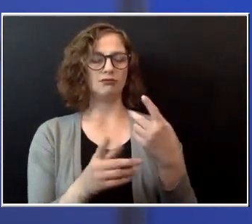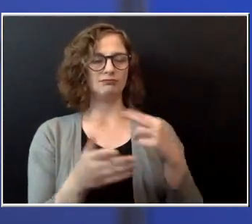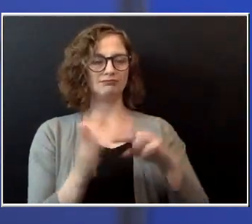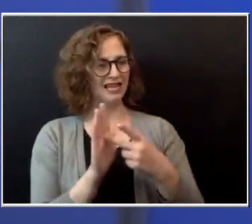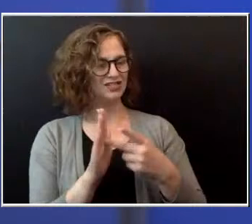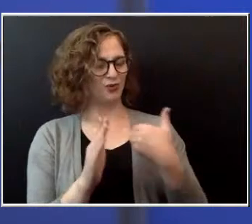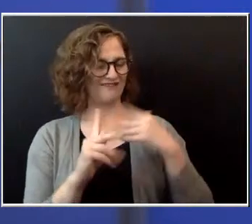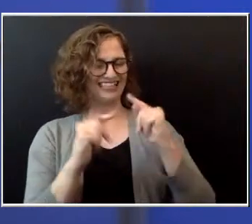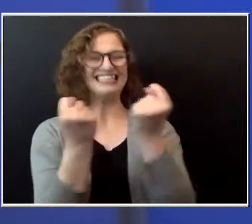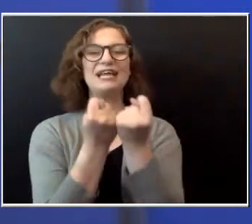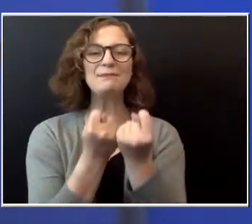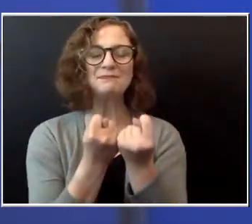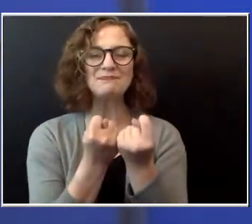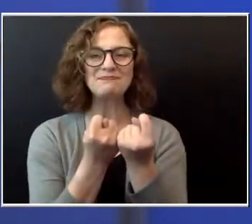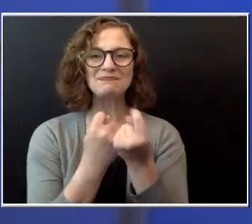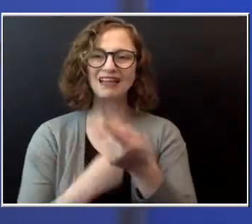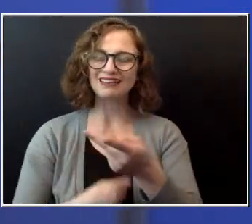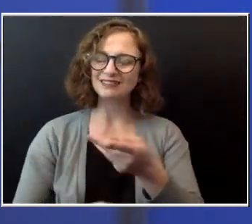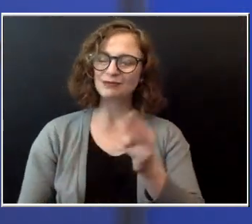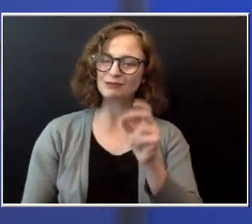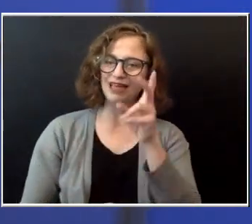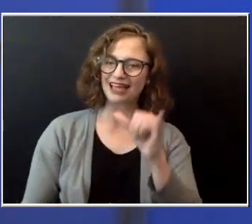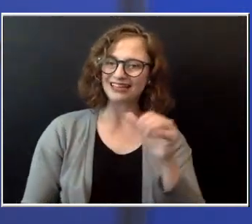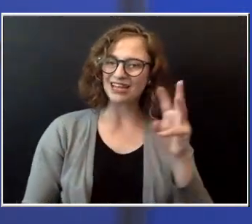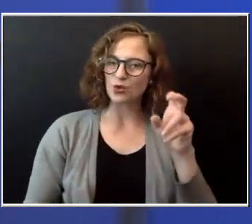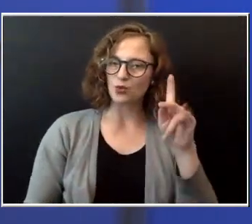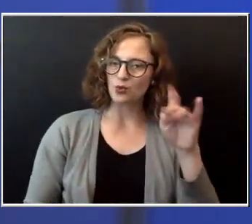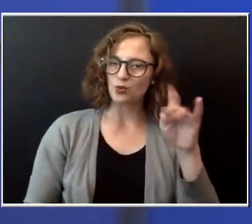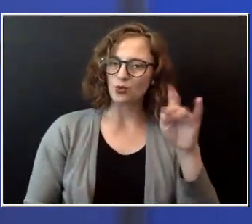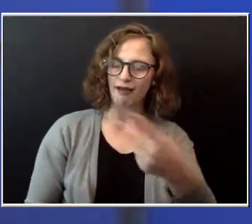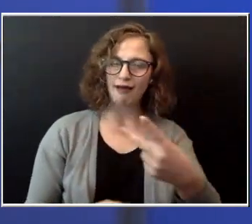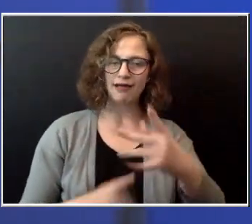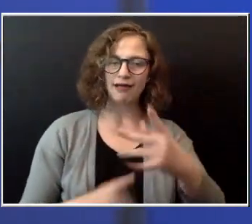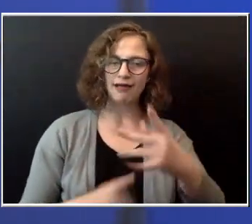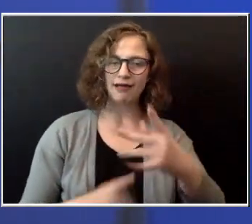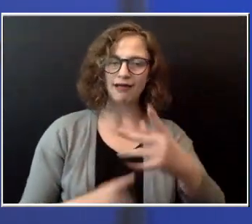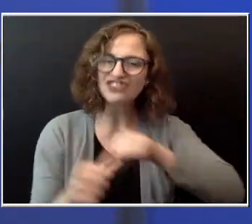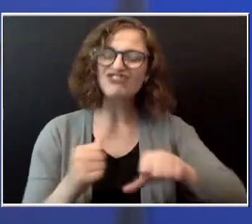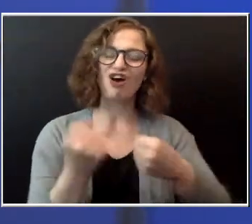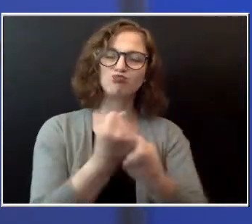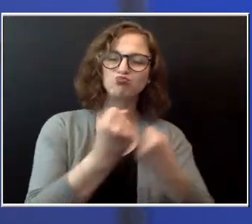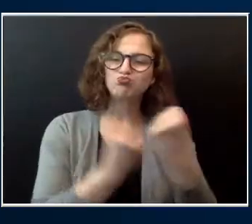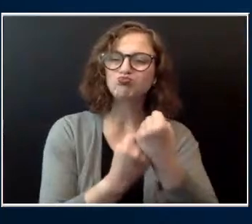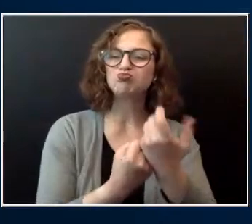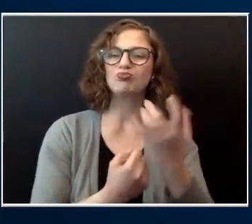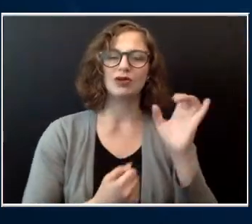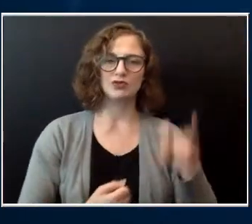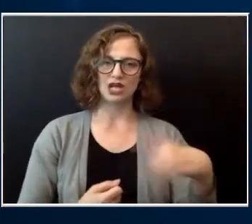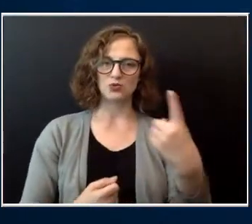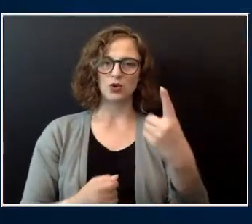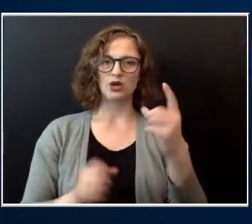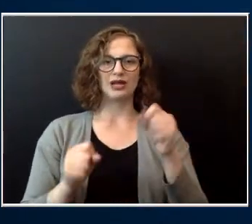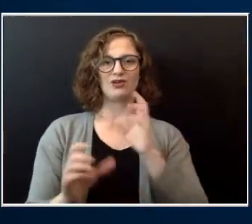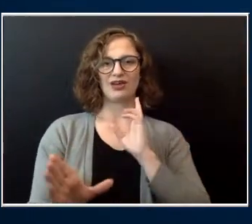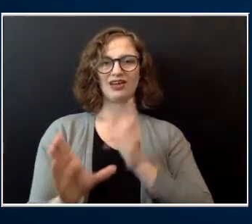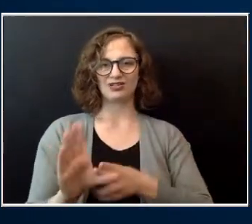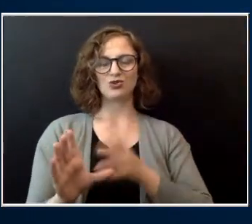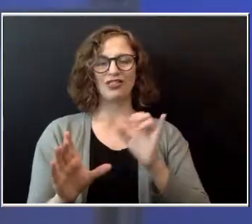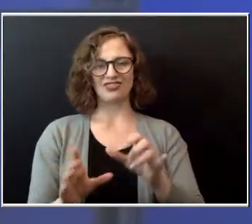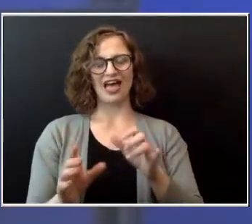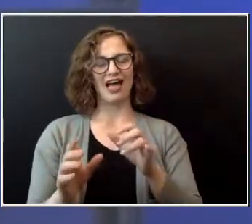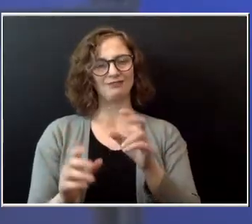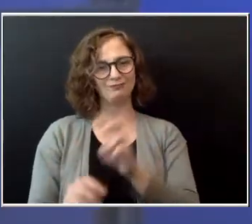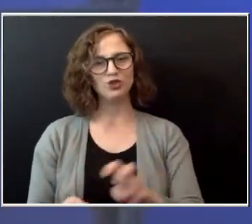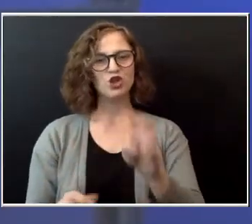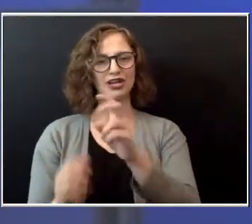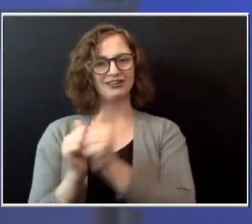each other. So that's one way to join with your kids on a journey to self-improvement. I love that. Yeah, and similar, we get that